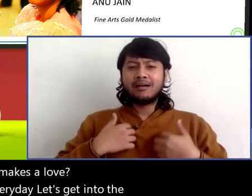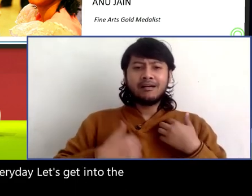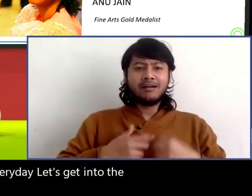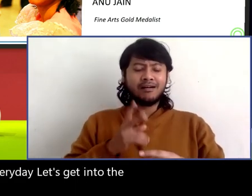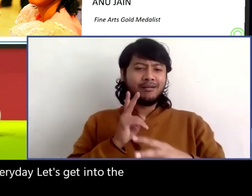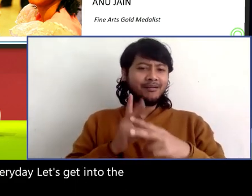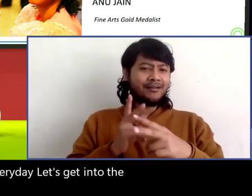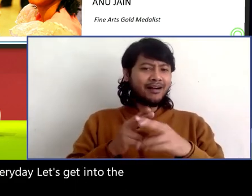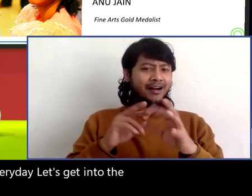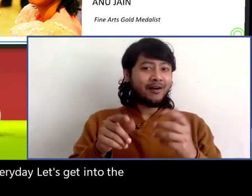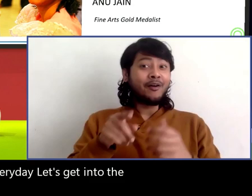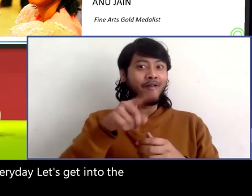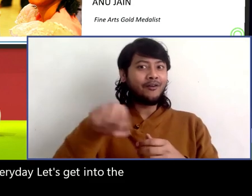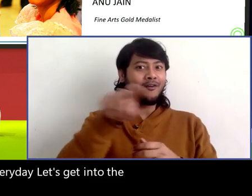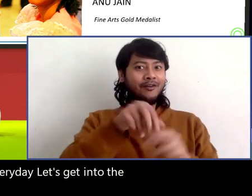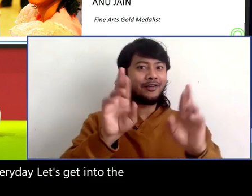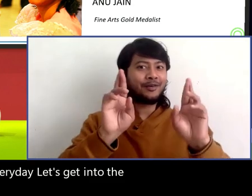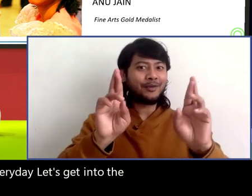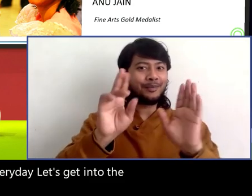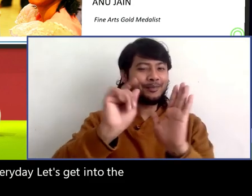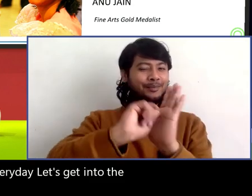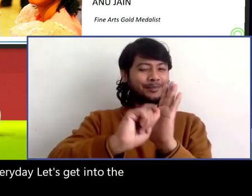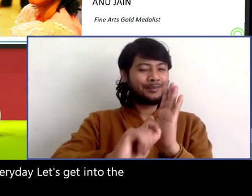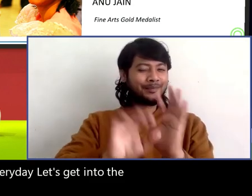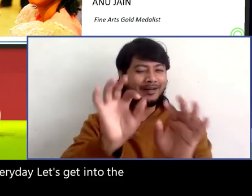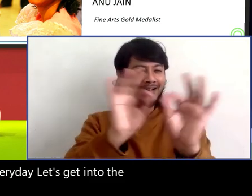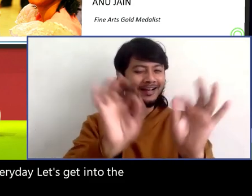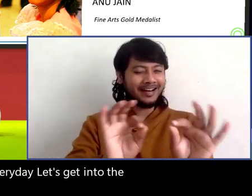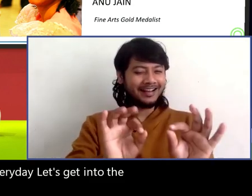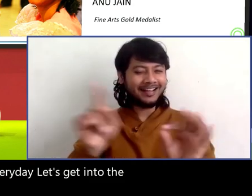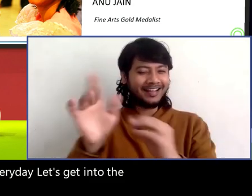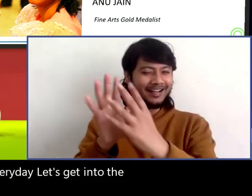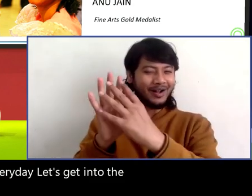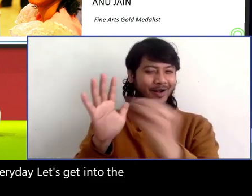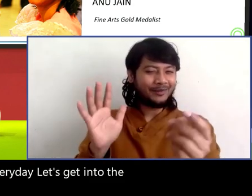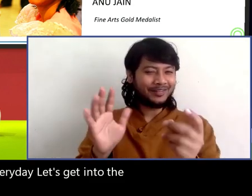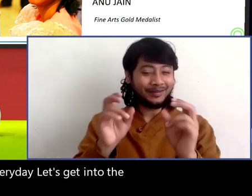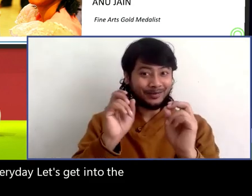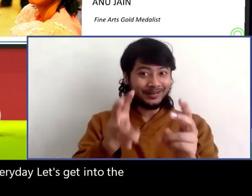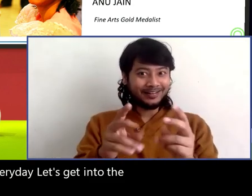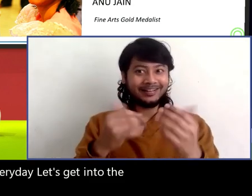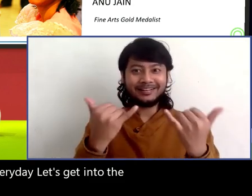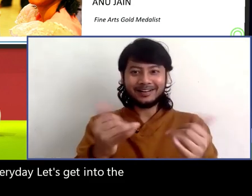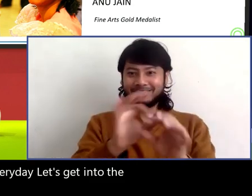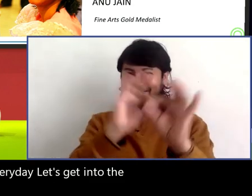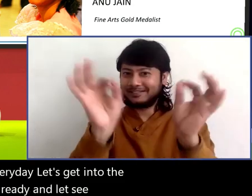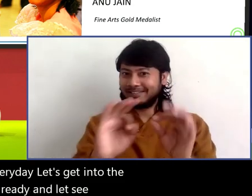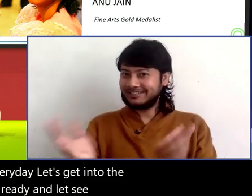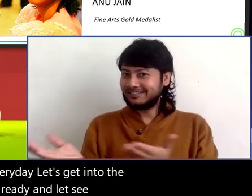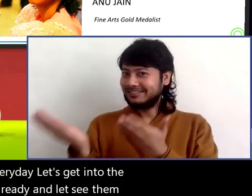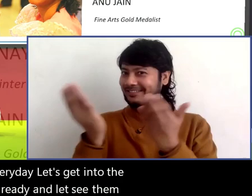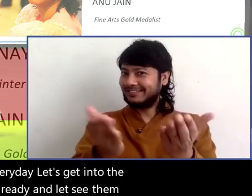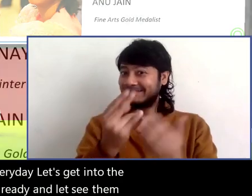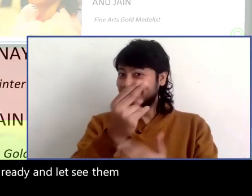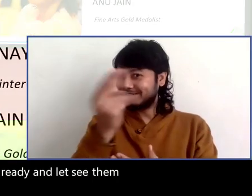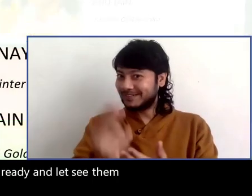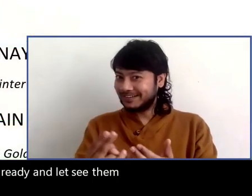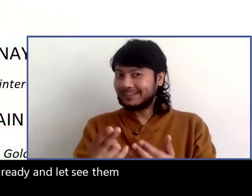paper, sketch along with them. Get ready and let's see them paint and let's see you paint.